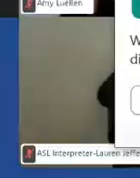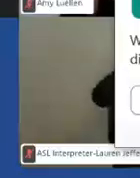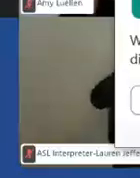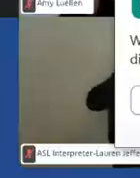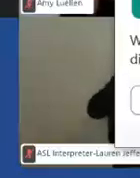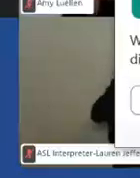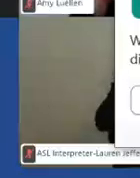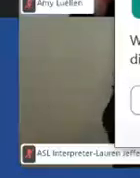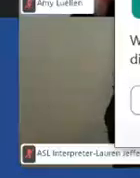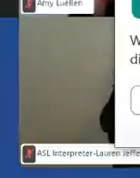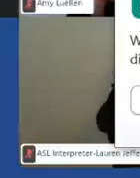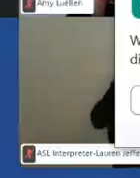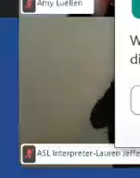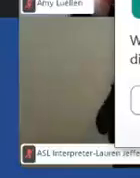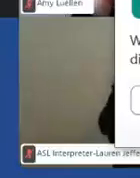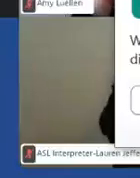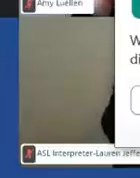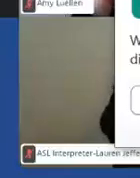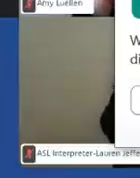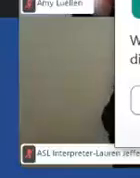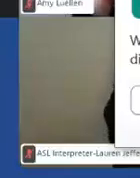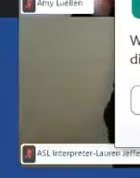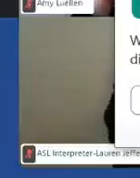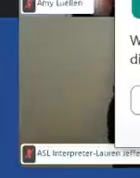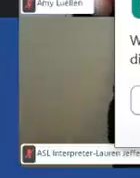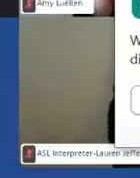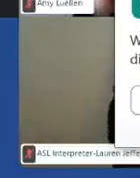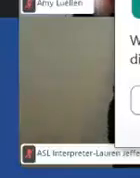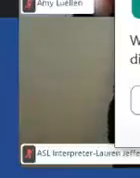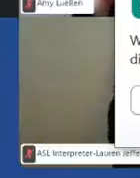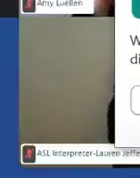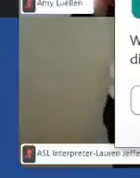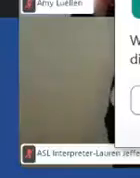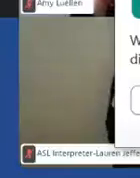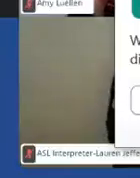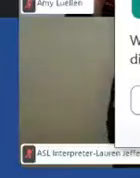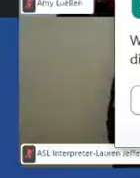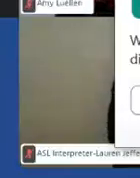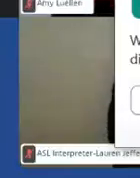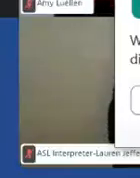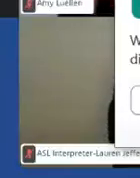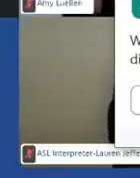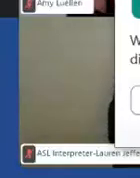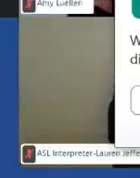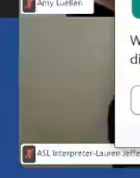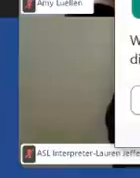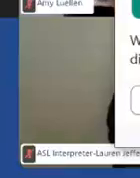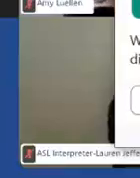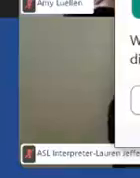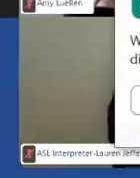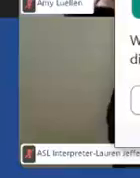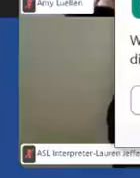it built the right way and kind of thinking through that. So I mean, I think we can. And from a budget perspective, this would all be